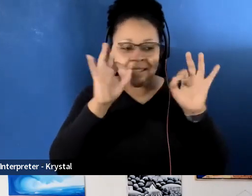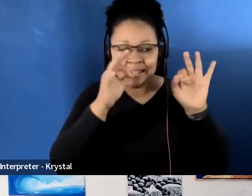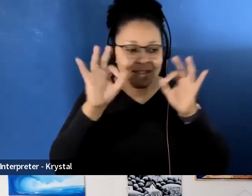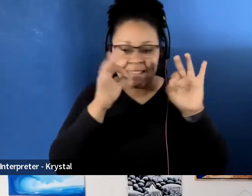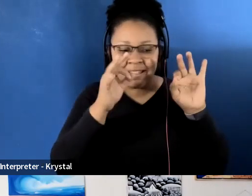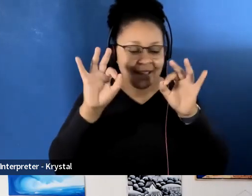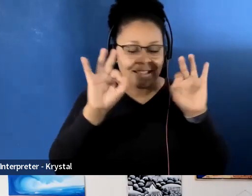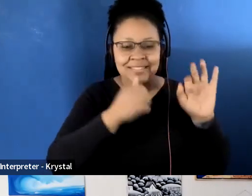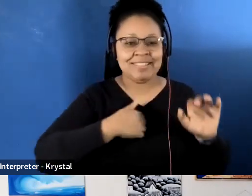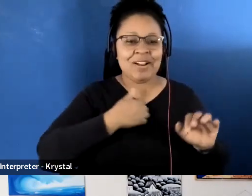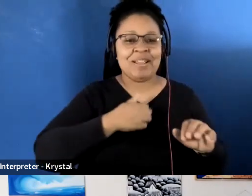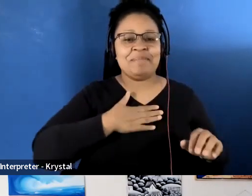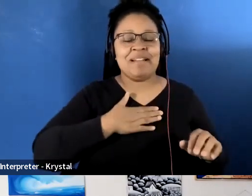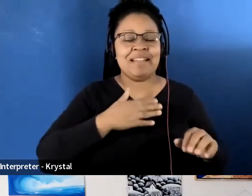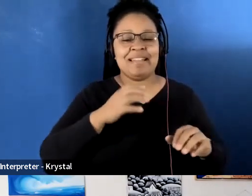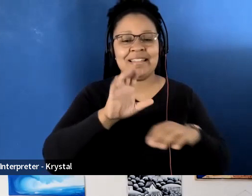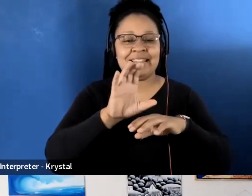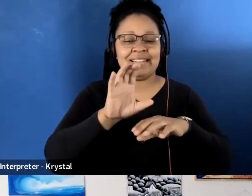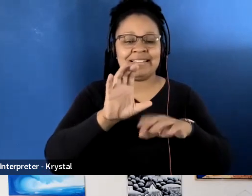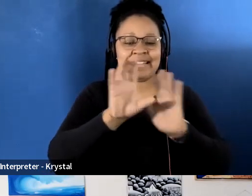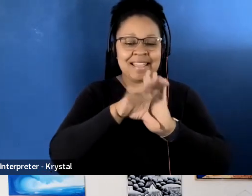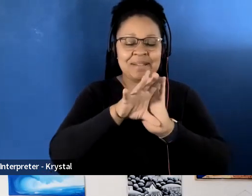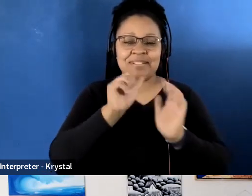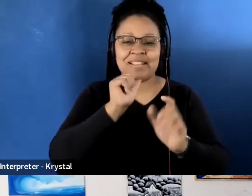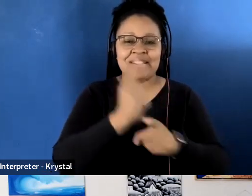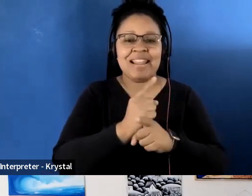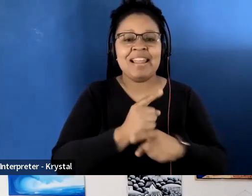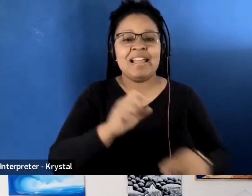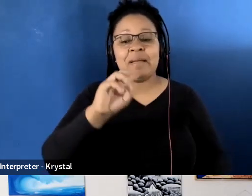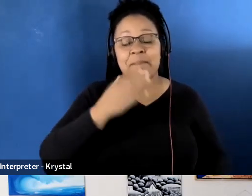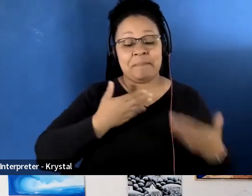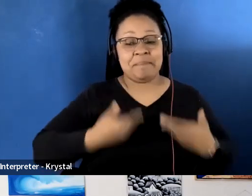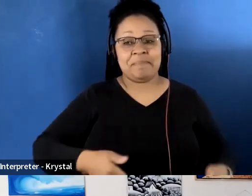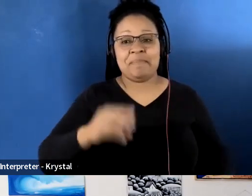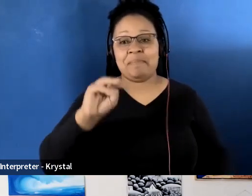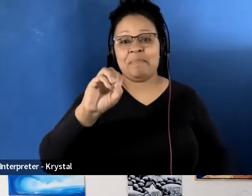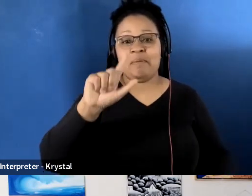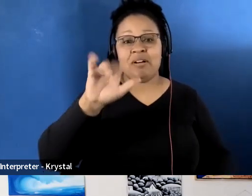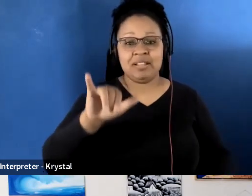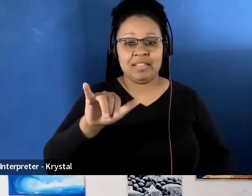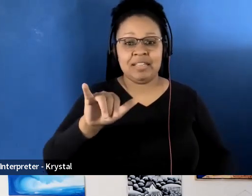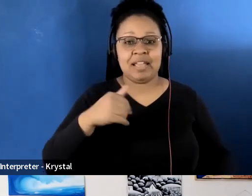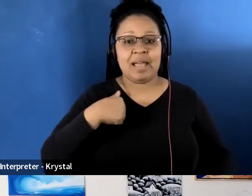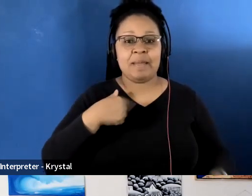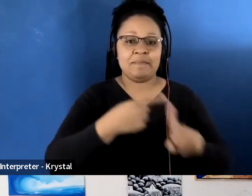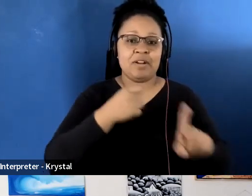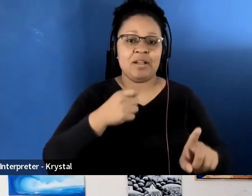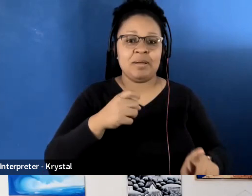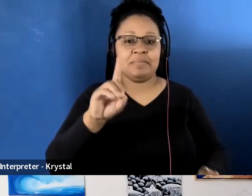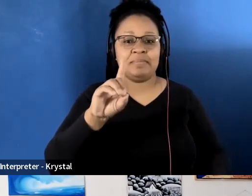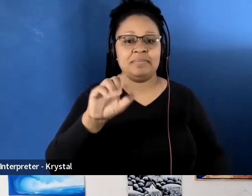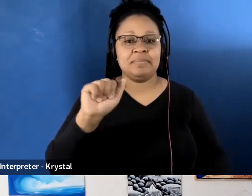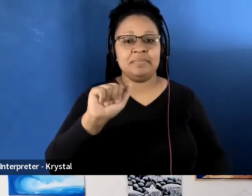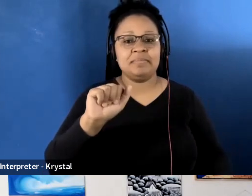camera's not set up right, but honestly, I'm not shifty. My name is Molly. I'm from Disability Action Center in Lewiston,